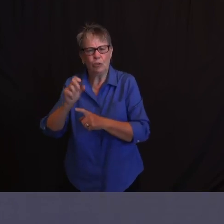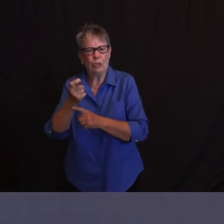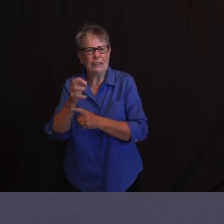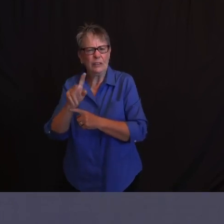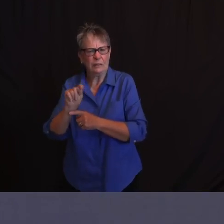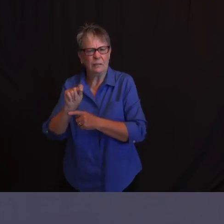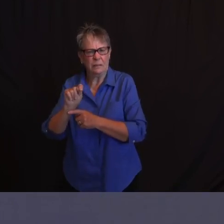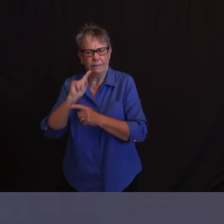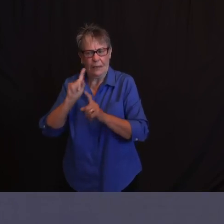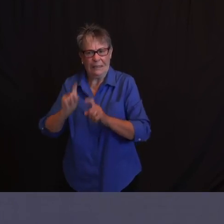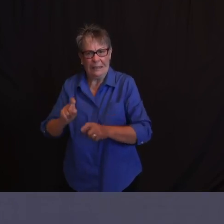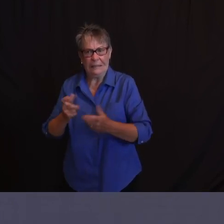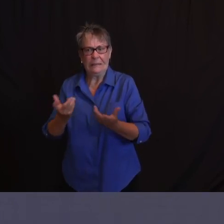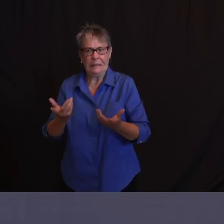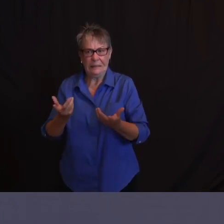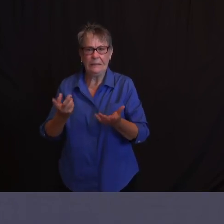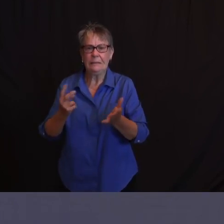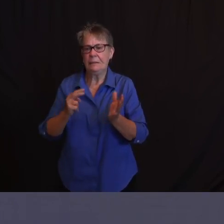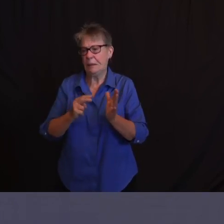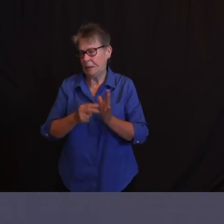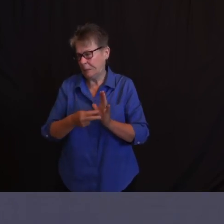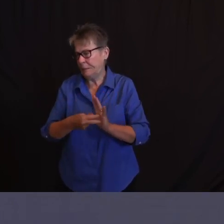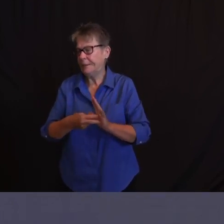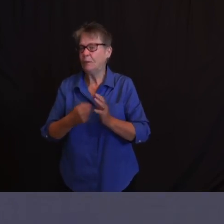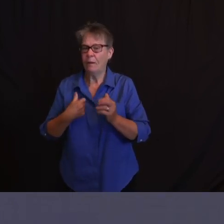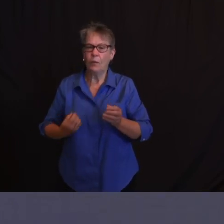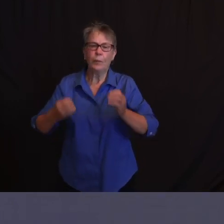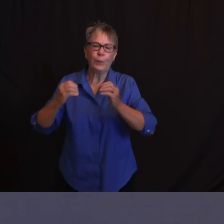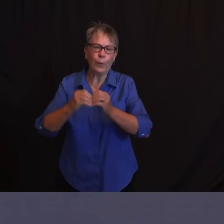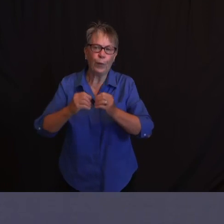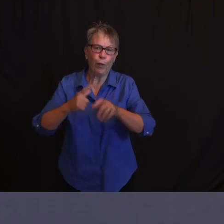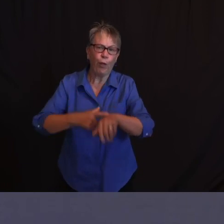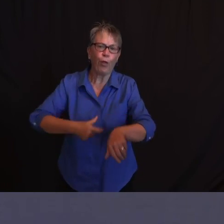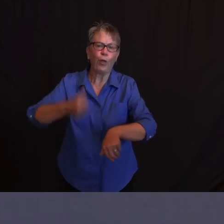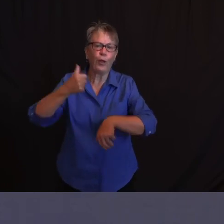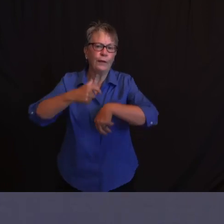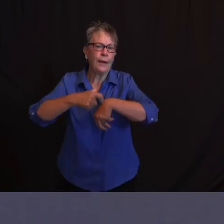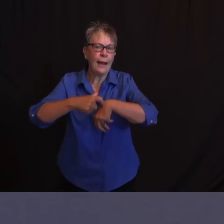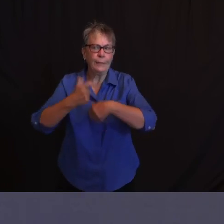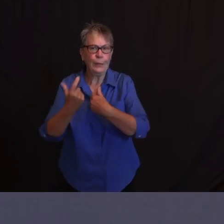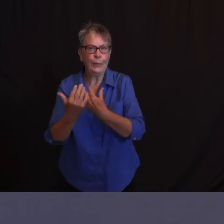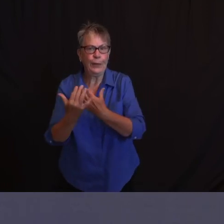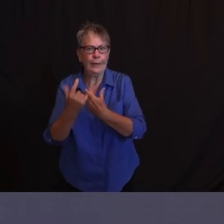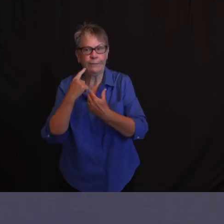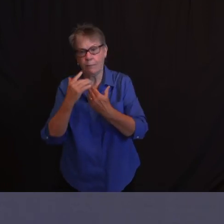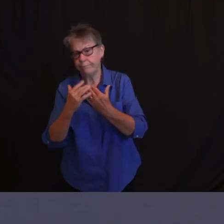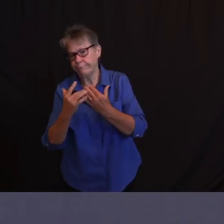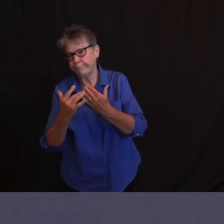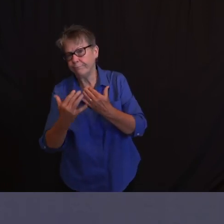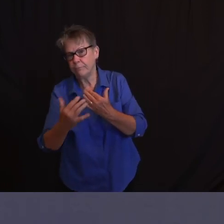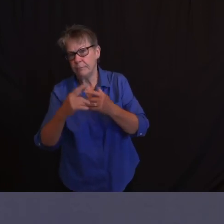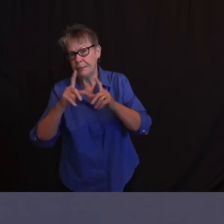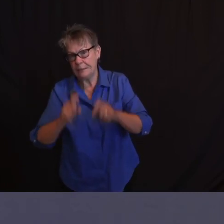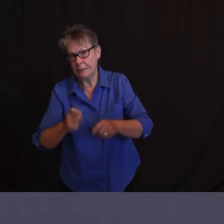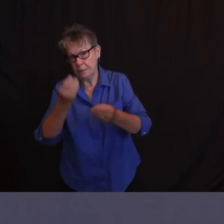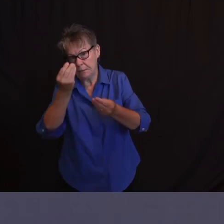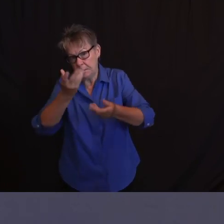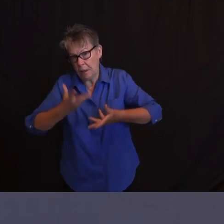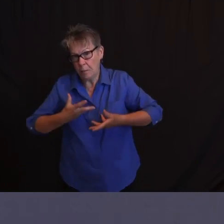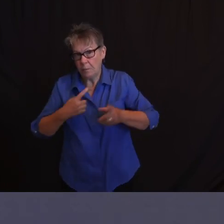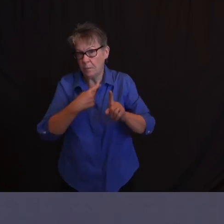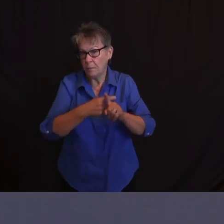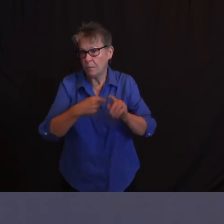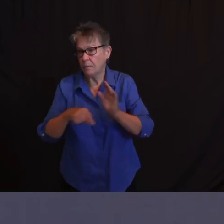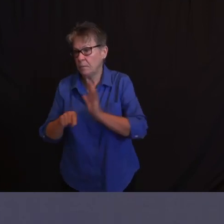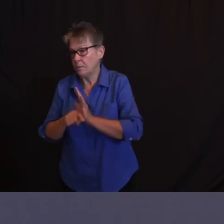window between testing and mm-hmm. feedback. You mentioned Westfield. I thought Shelley Brindle, the mayor, has been really good in her